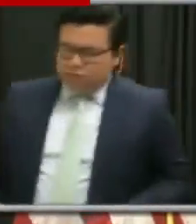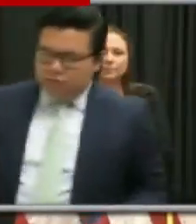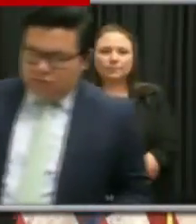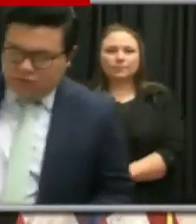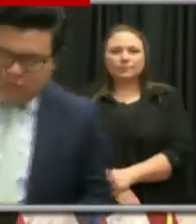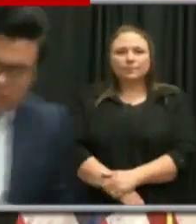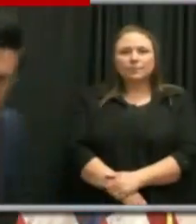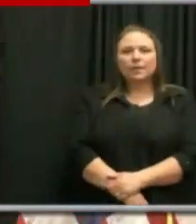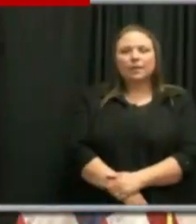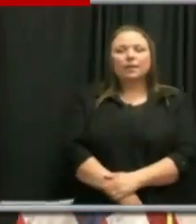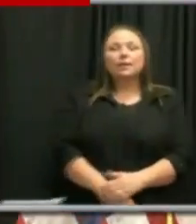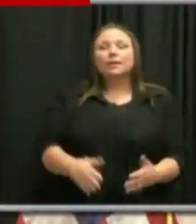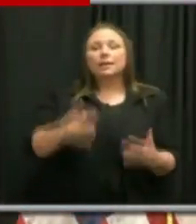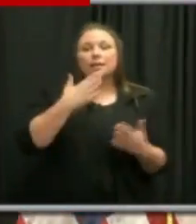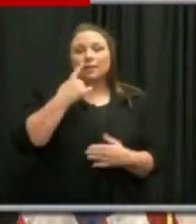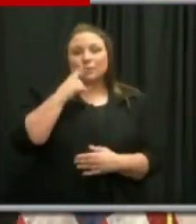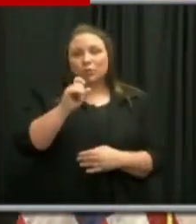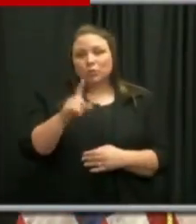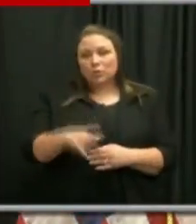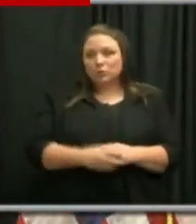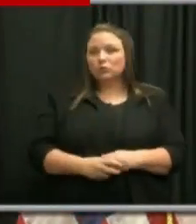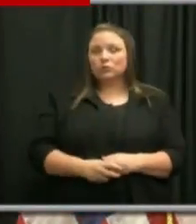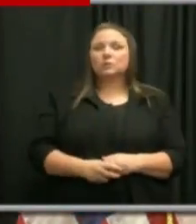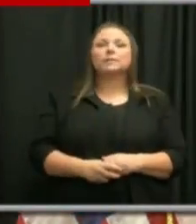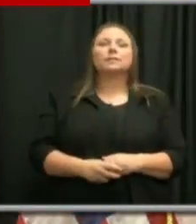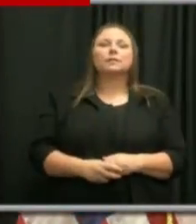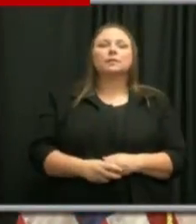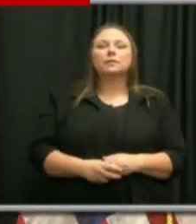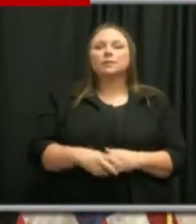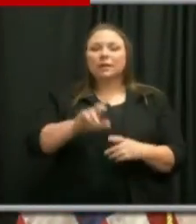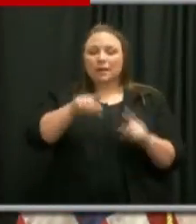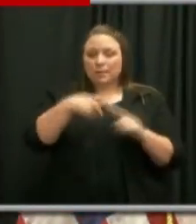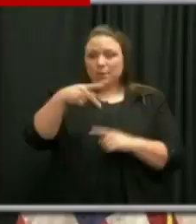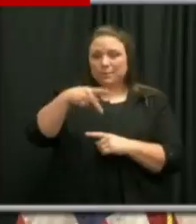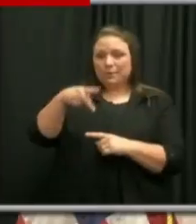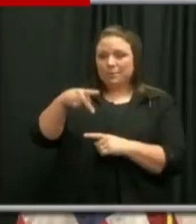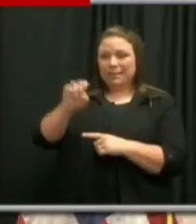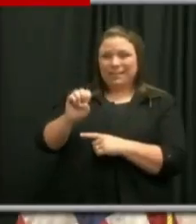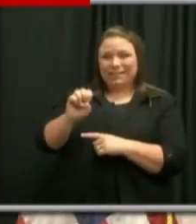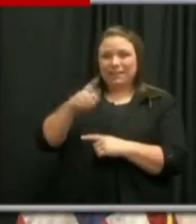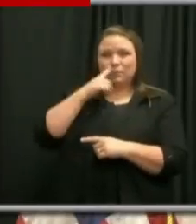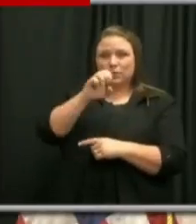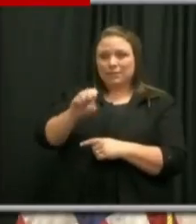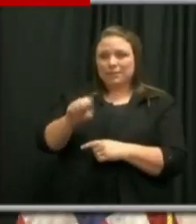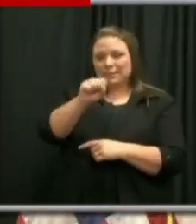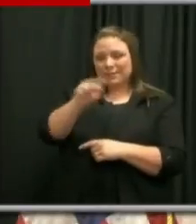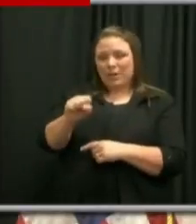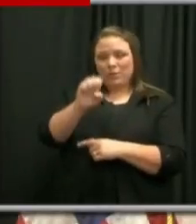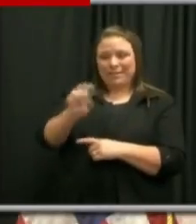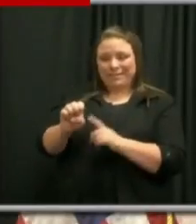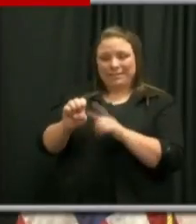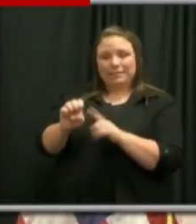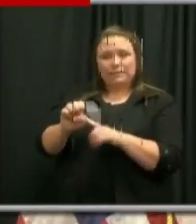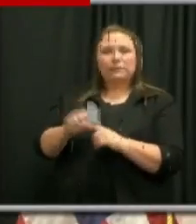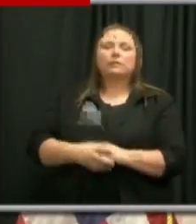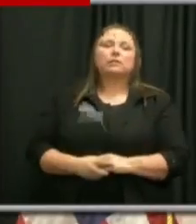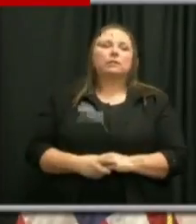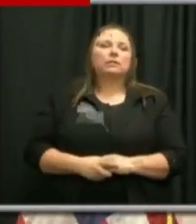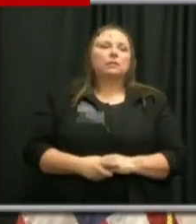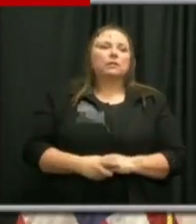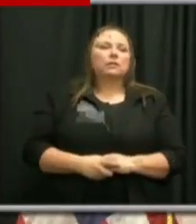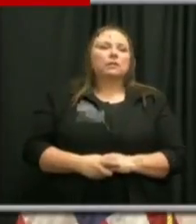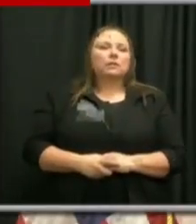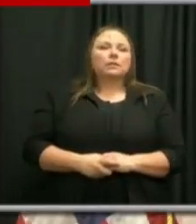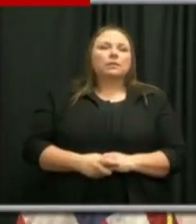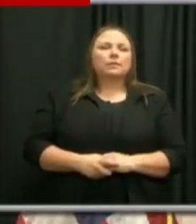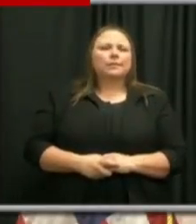Hey, Julia. Thank you for the question. Really quickly, regarding the PPE question, in short, the